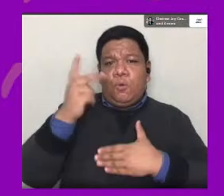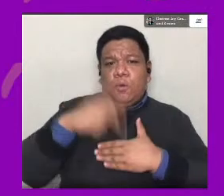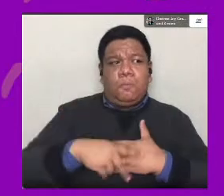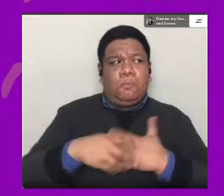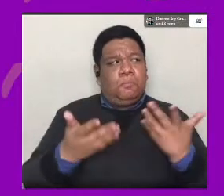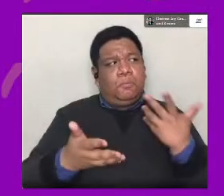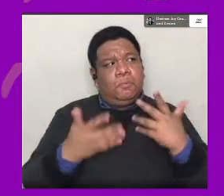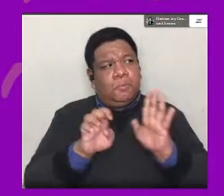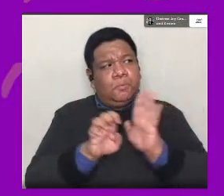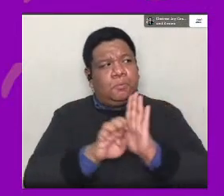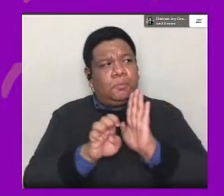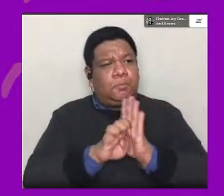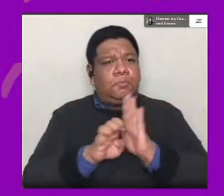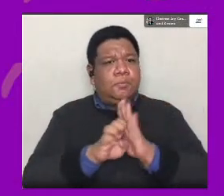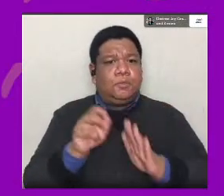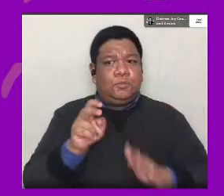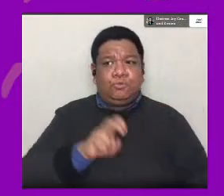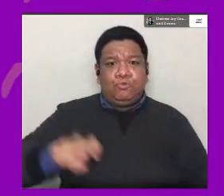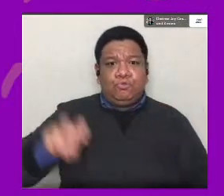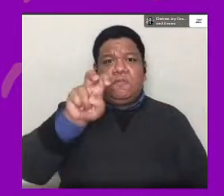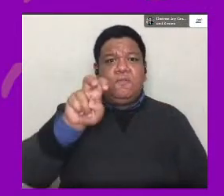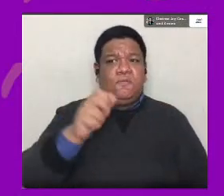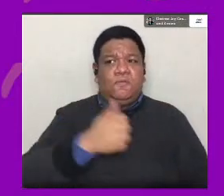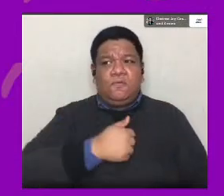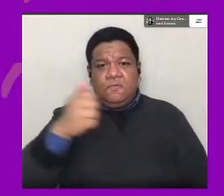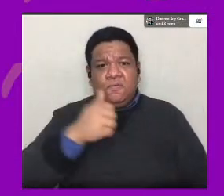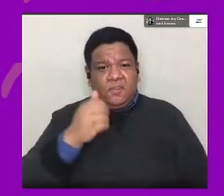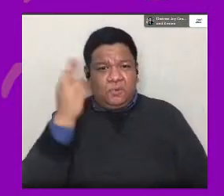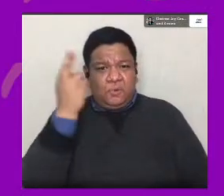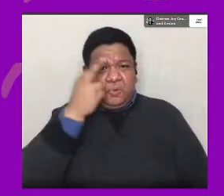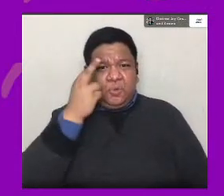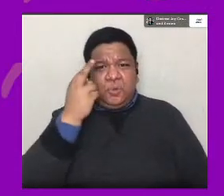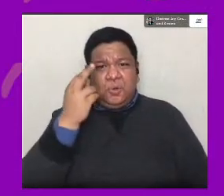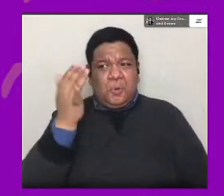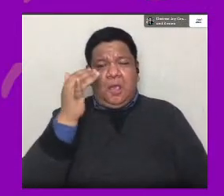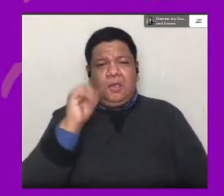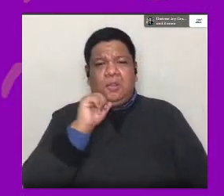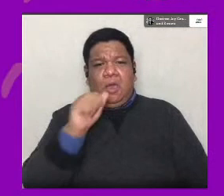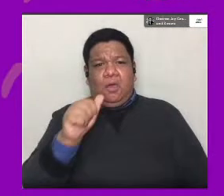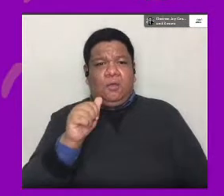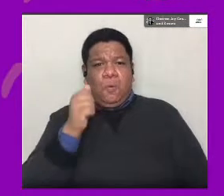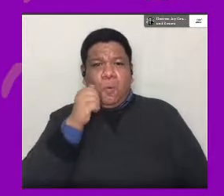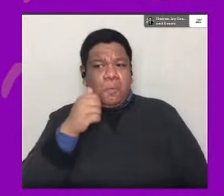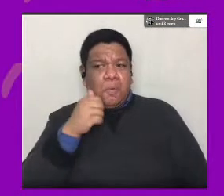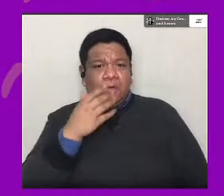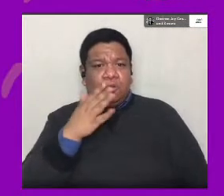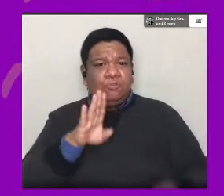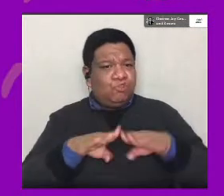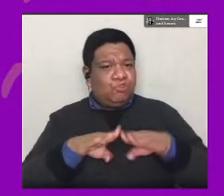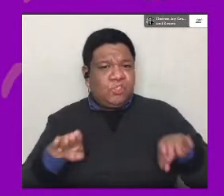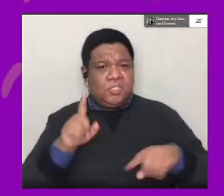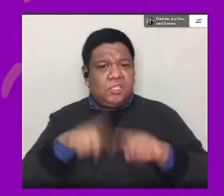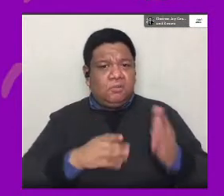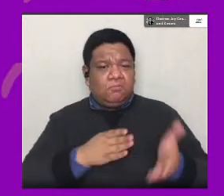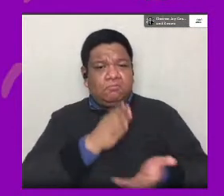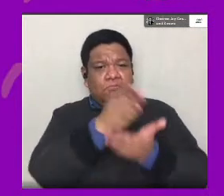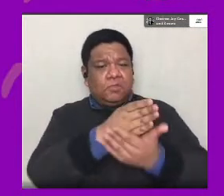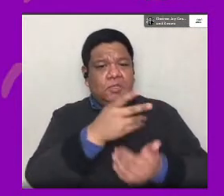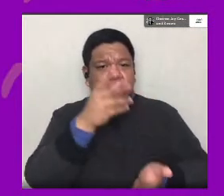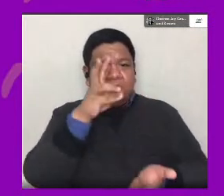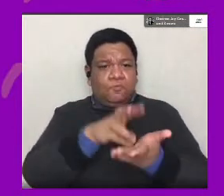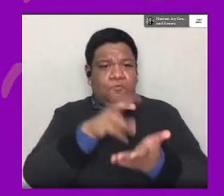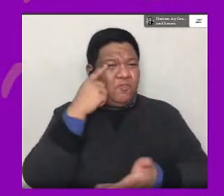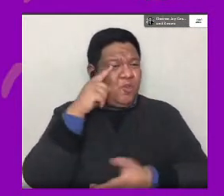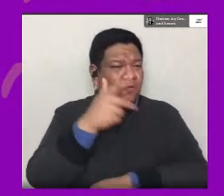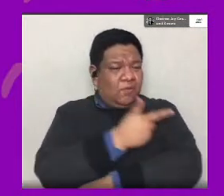is the main barrier why women or children can't get to vaccines, accommodating would